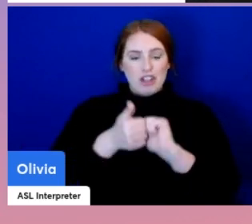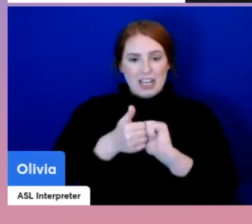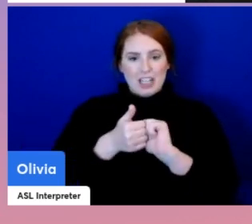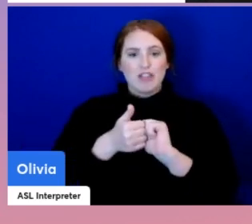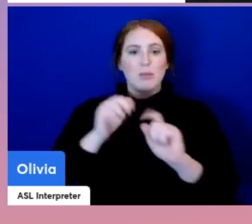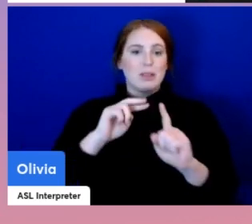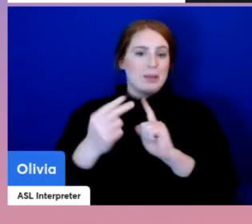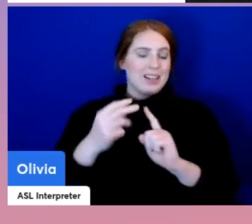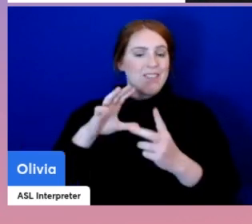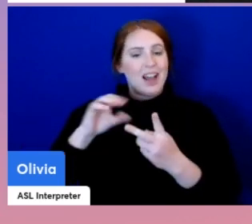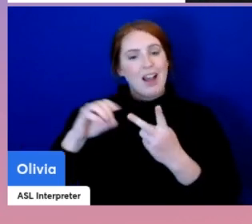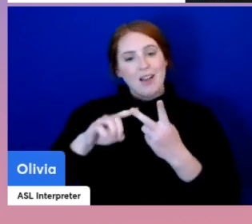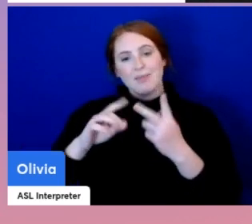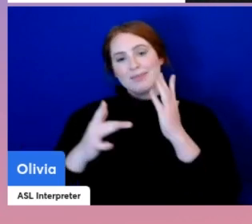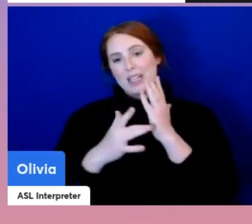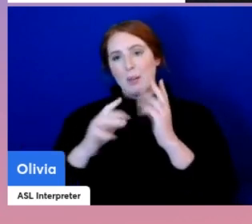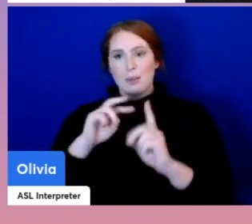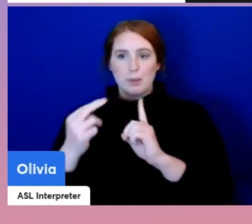perspective.